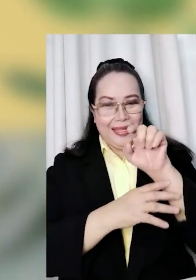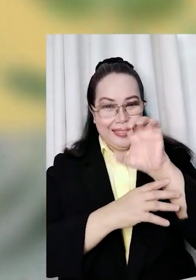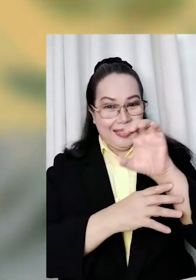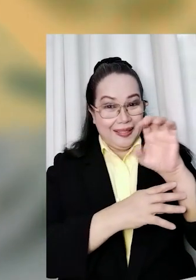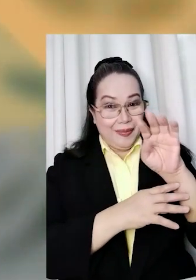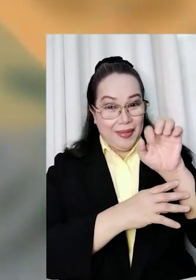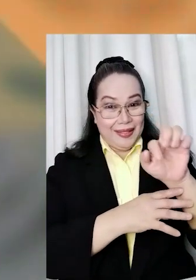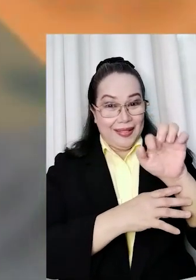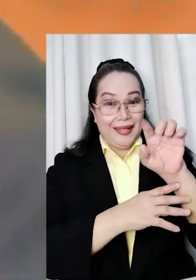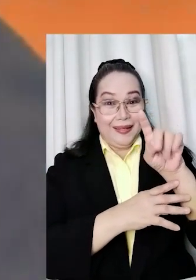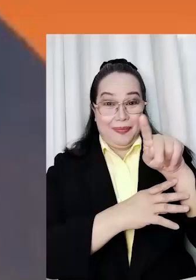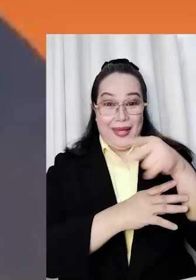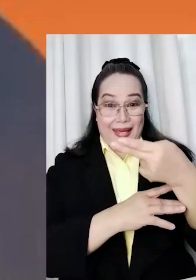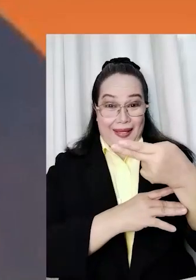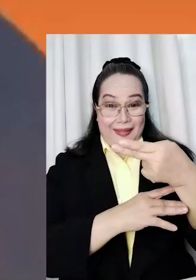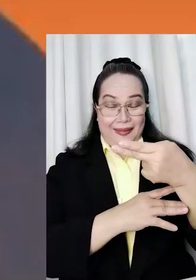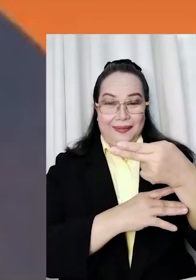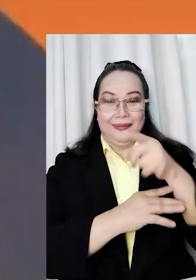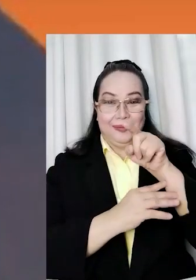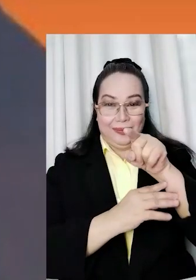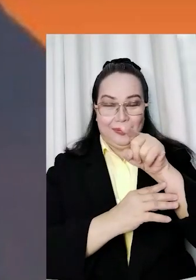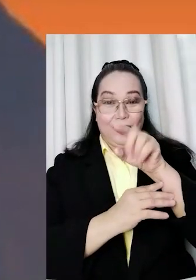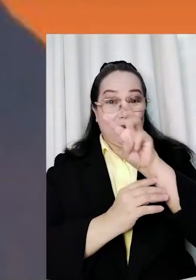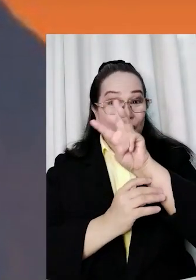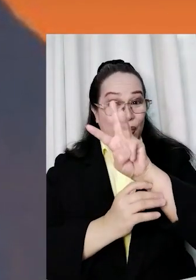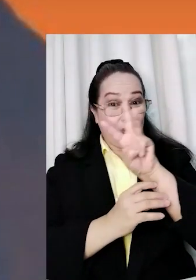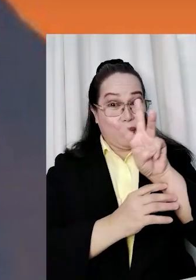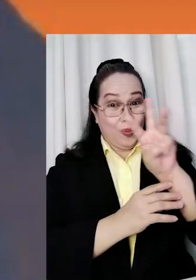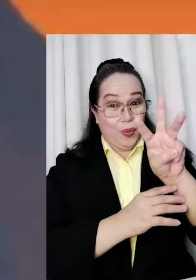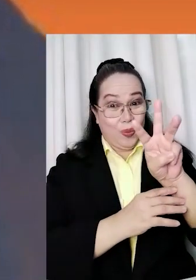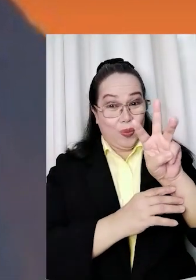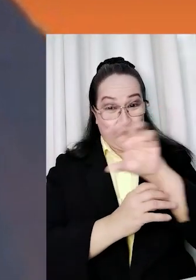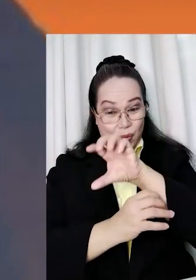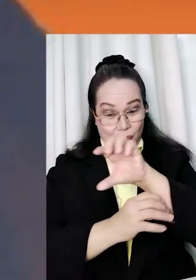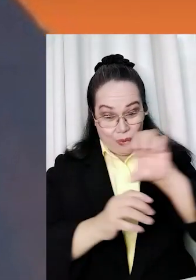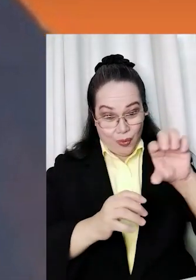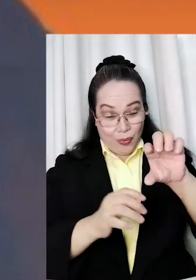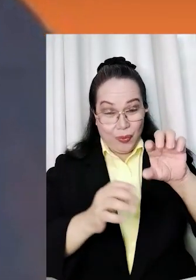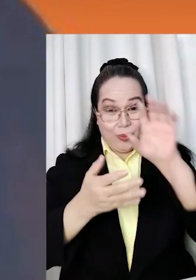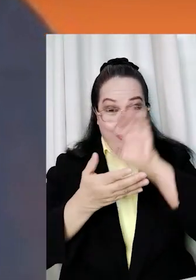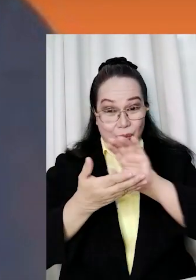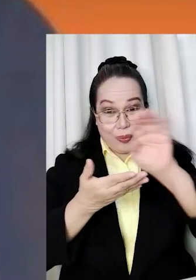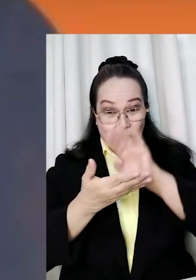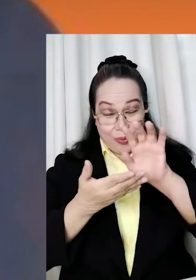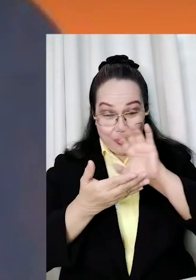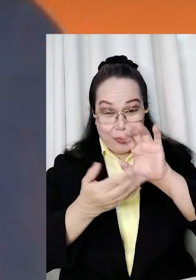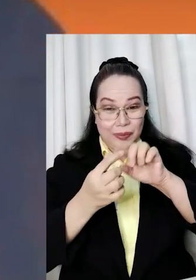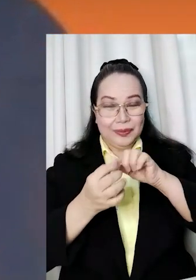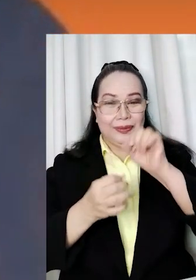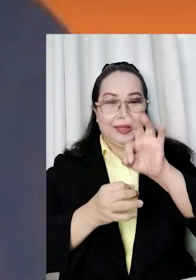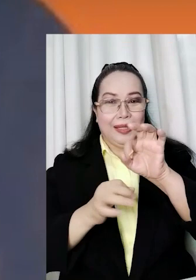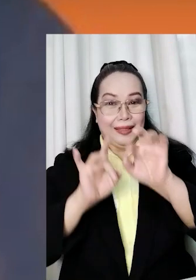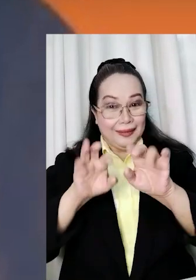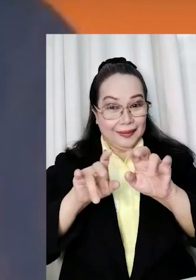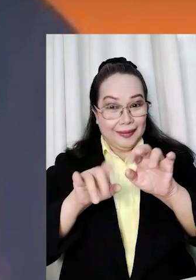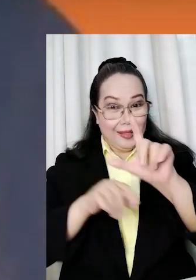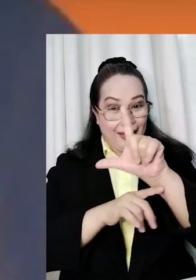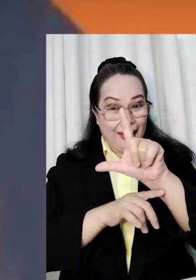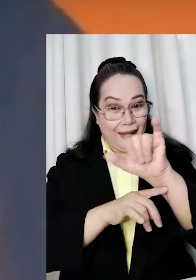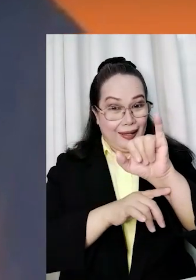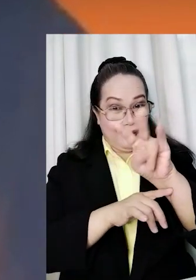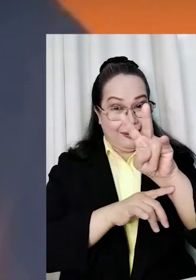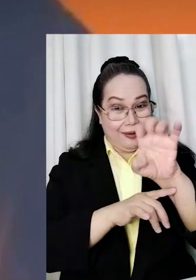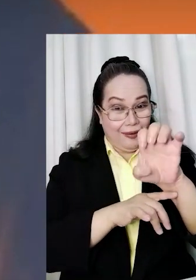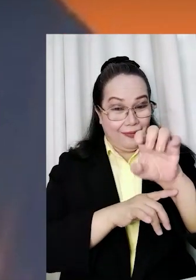live.ccbc.ph. You only need to go to a web browser through your phone or desktop and type in